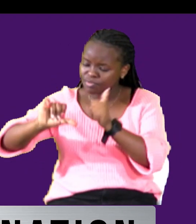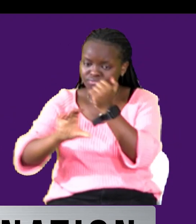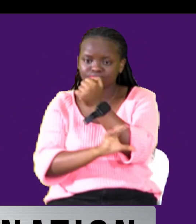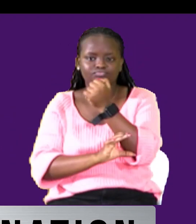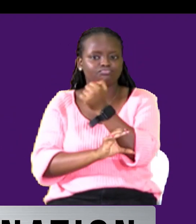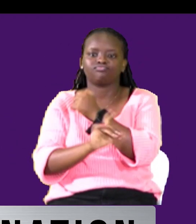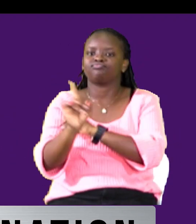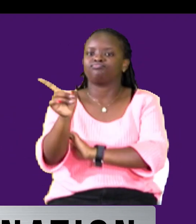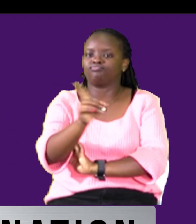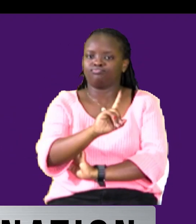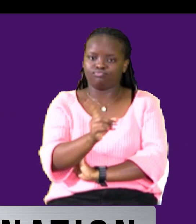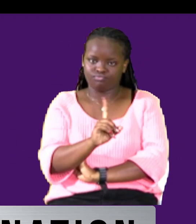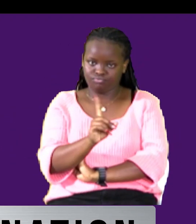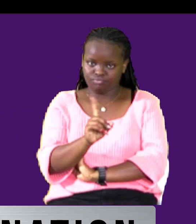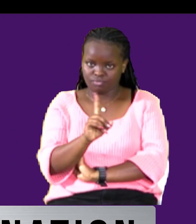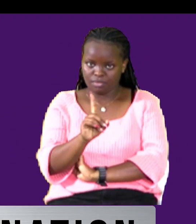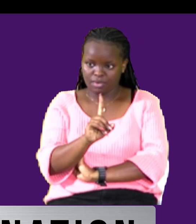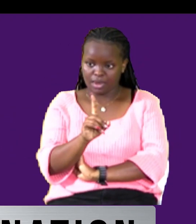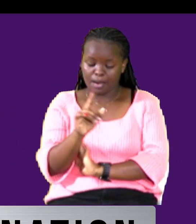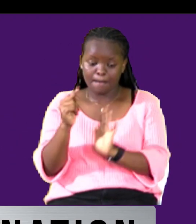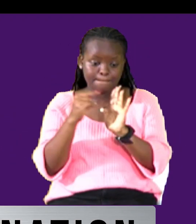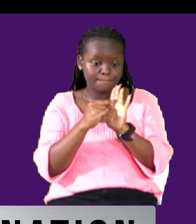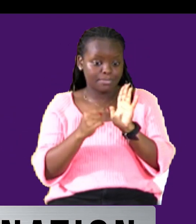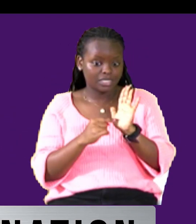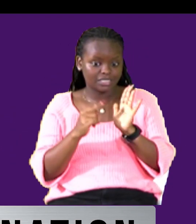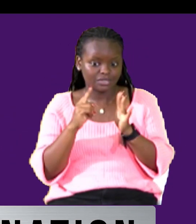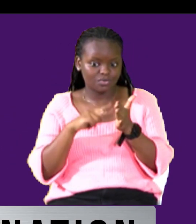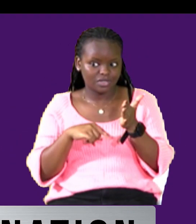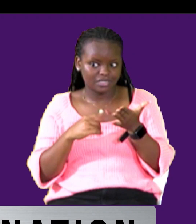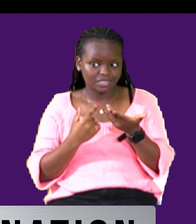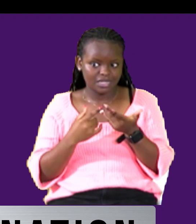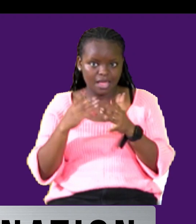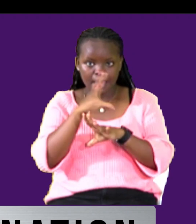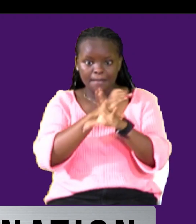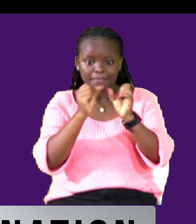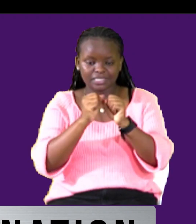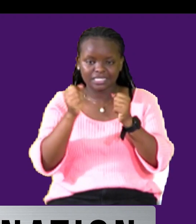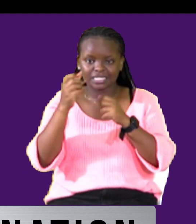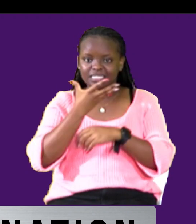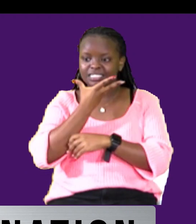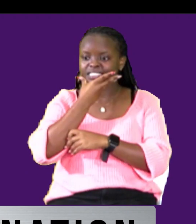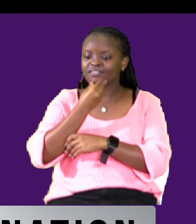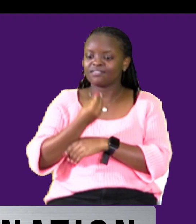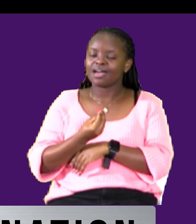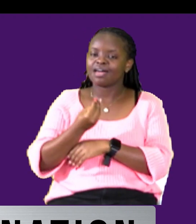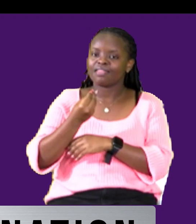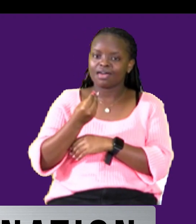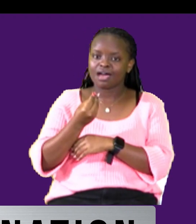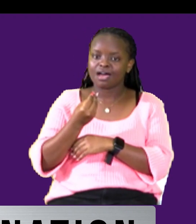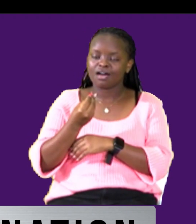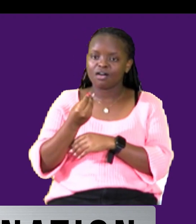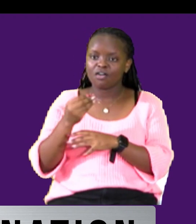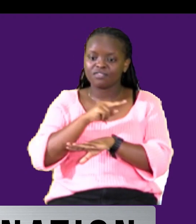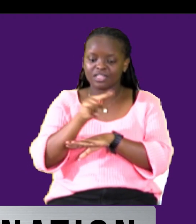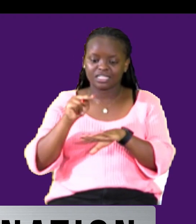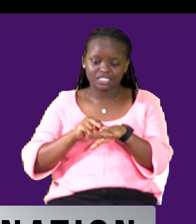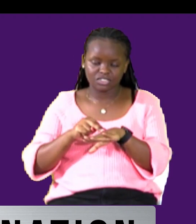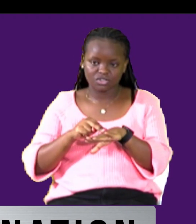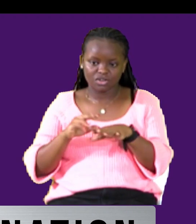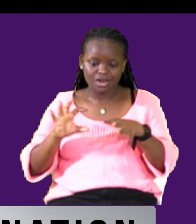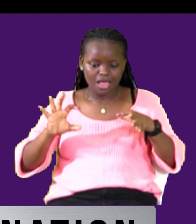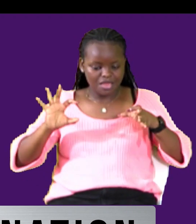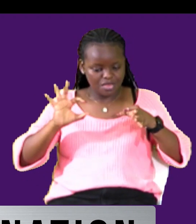the country. The point is the president is the father of the nation. He's at the unifying